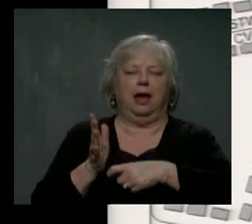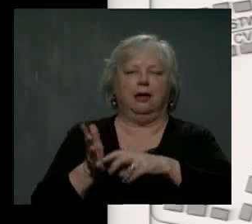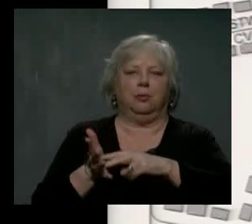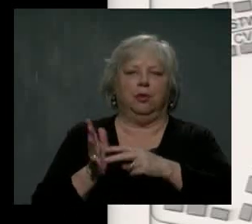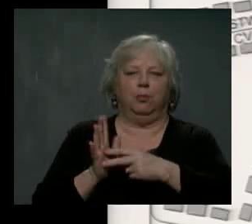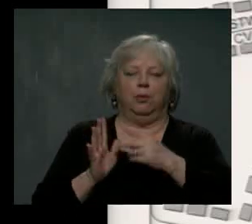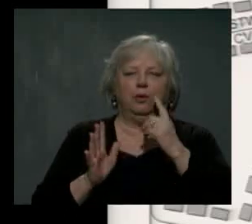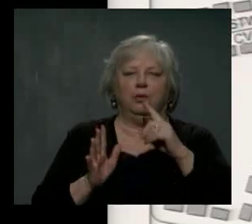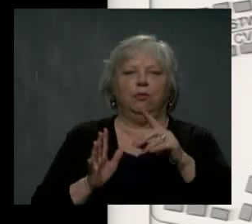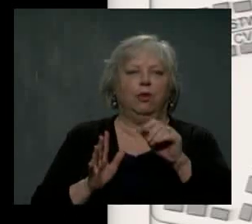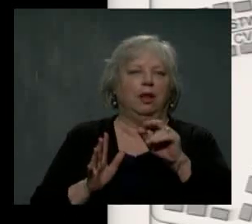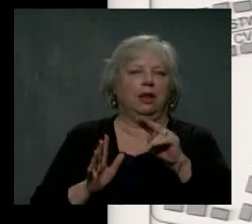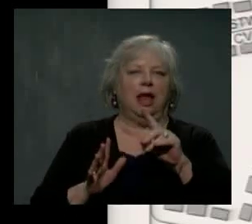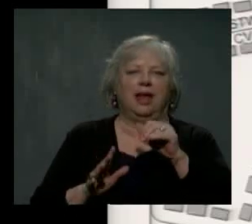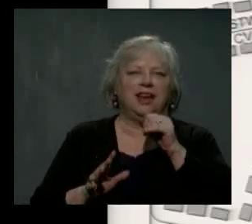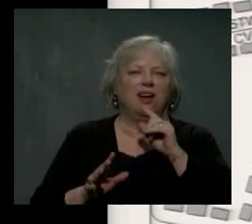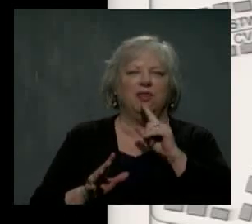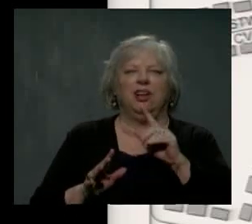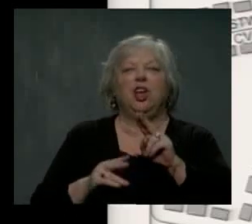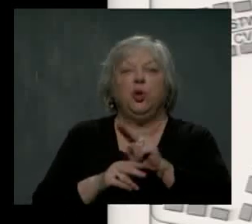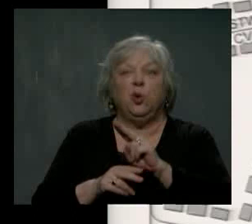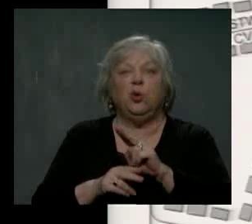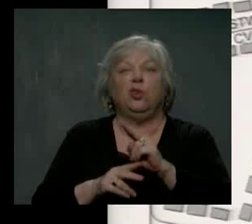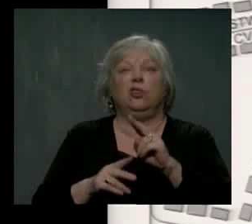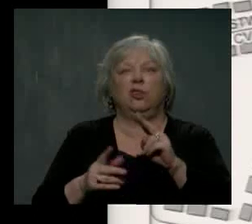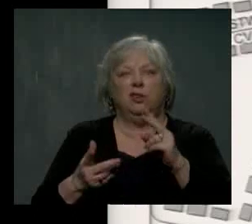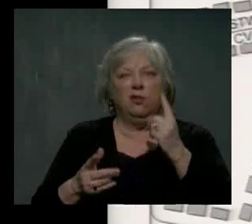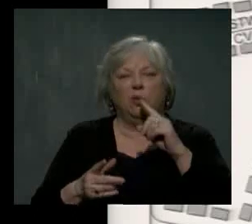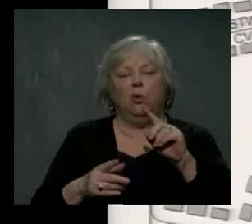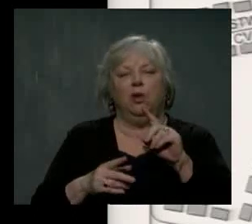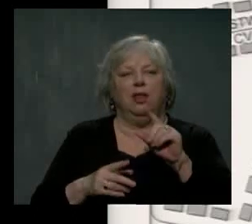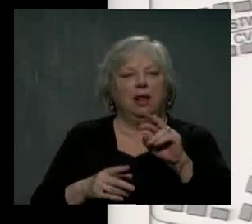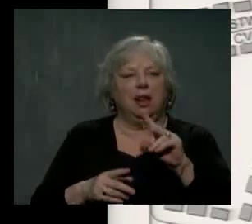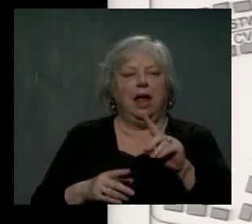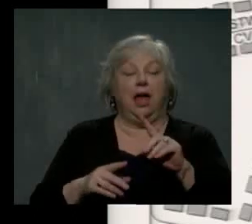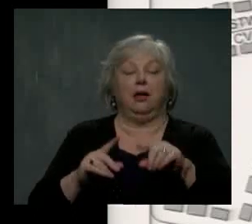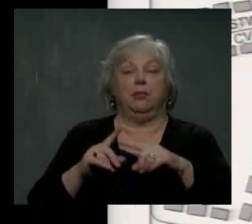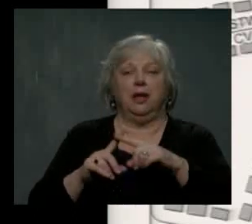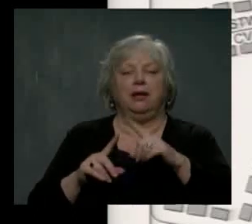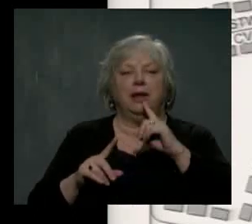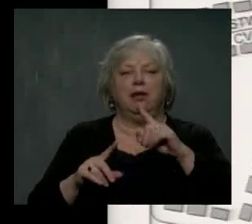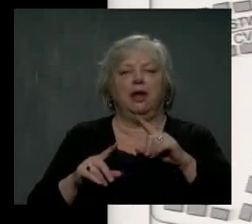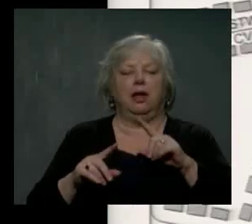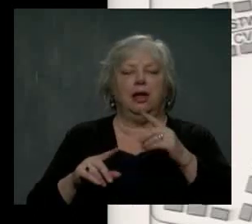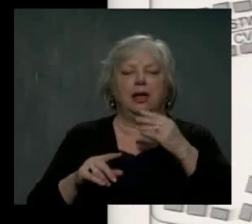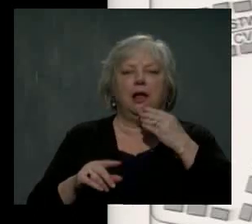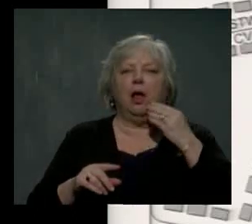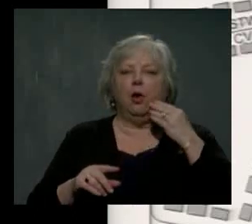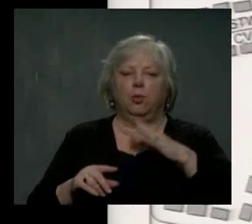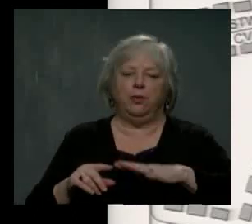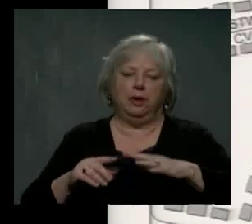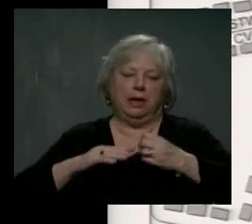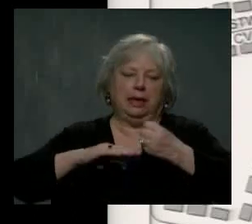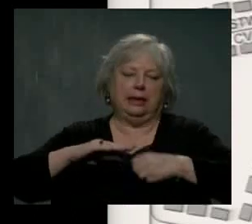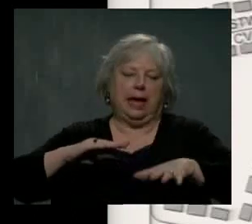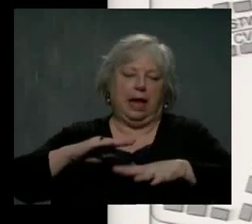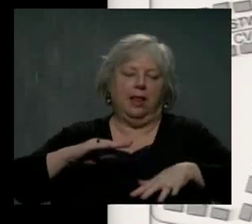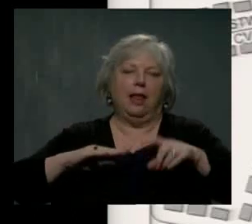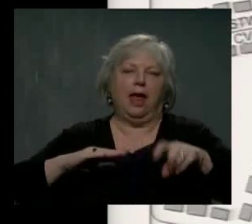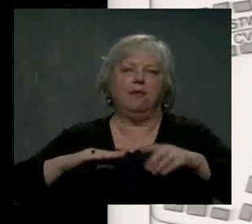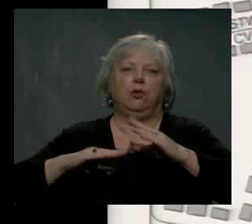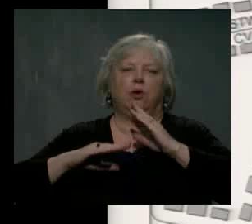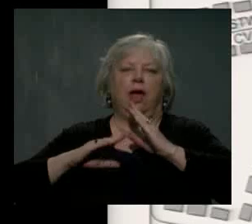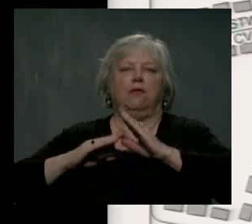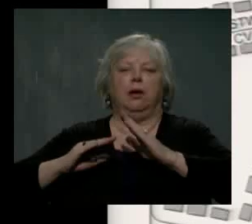for the use of the land. And then they have to have a buffer between them and the residential that is just to the south of them. But it does name hoofed